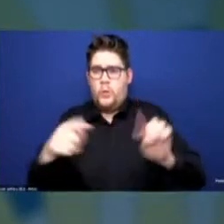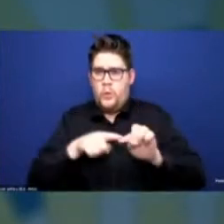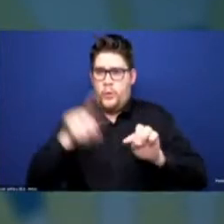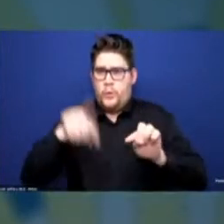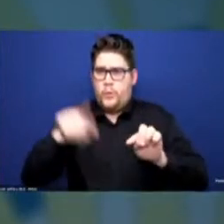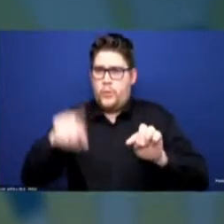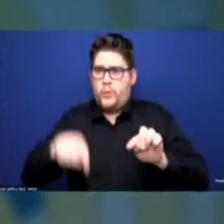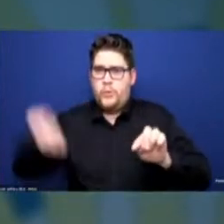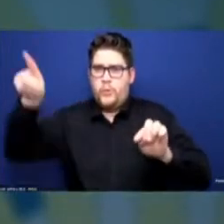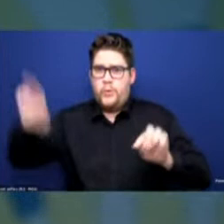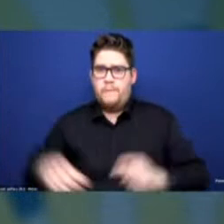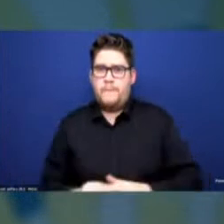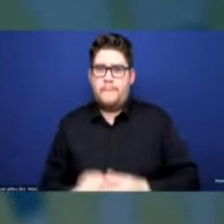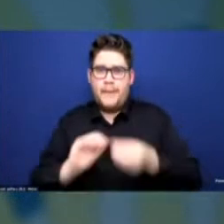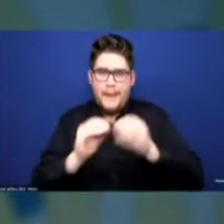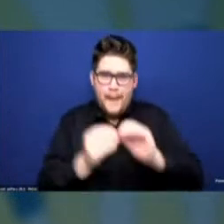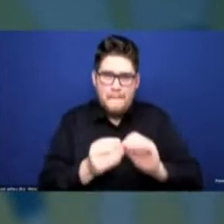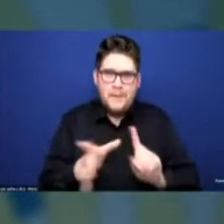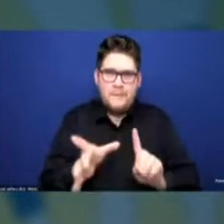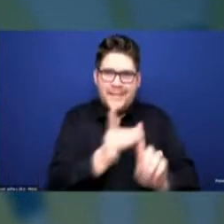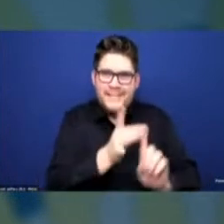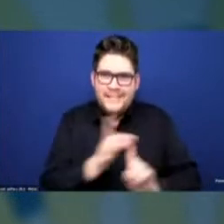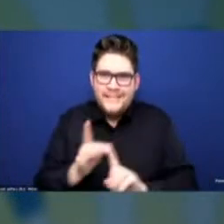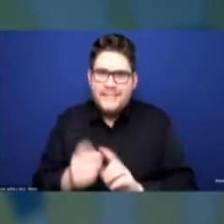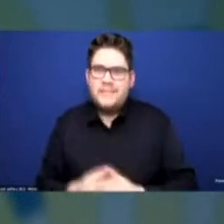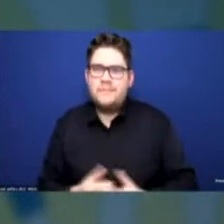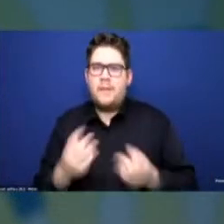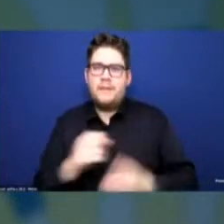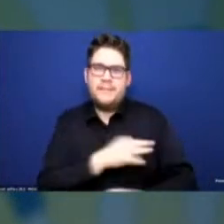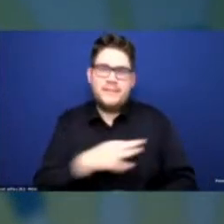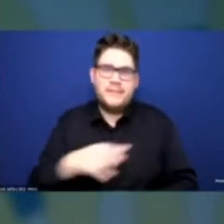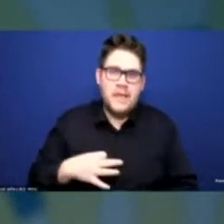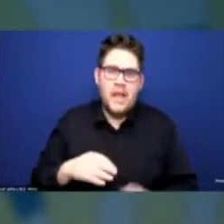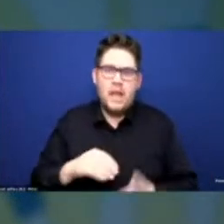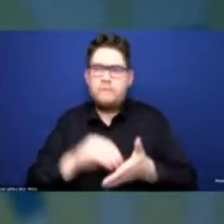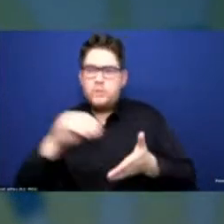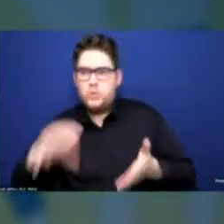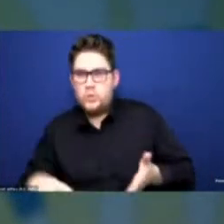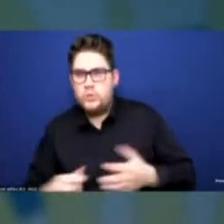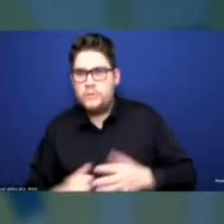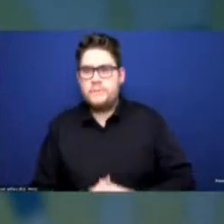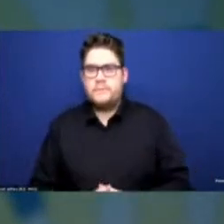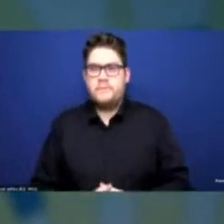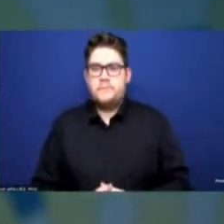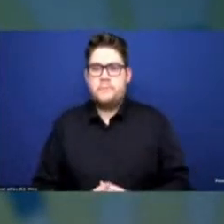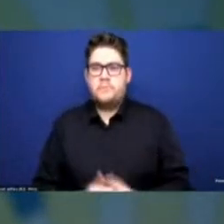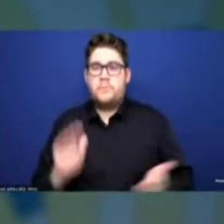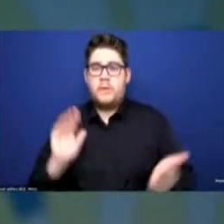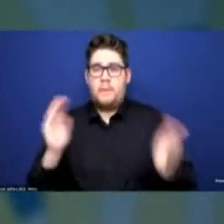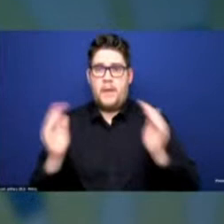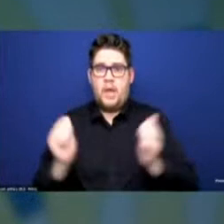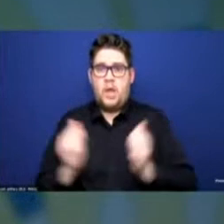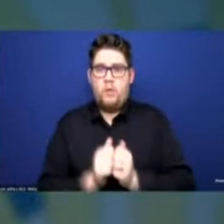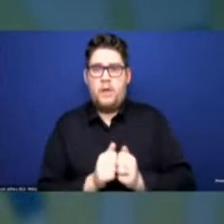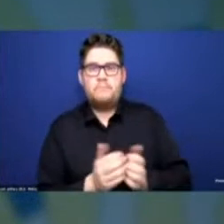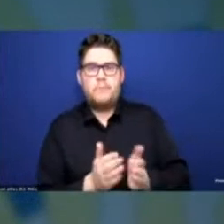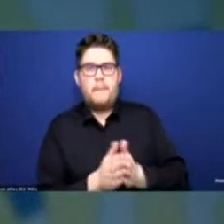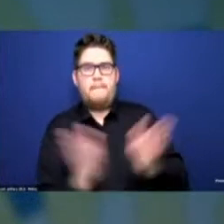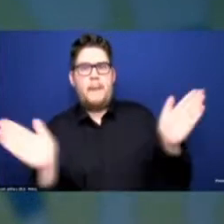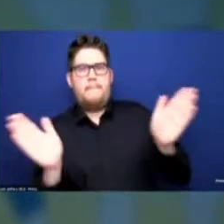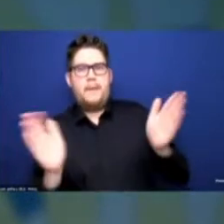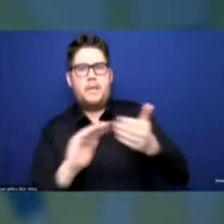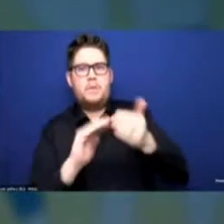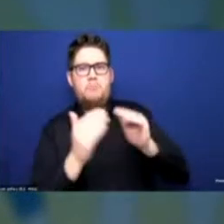cases relative to cases in the community in Vancouver Coastal. So the top dotted line is cases in the community, and as we